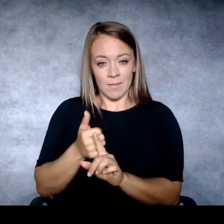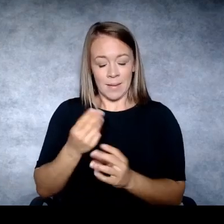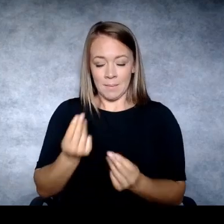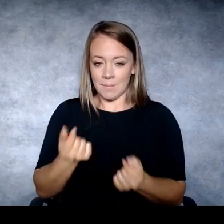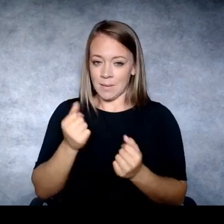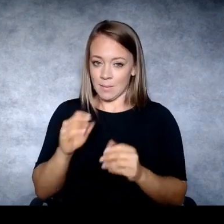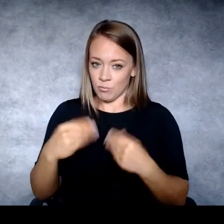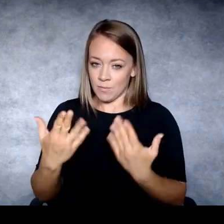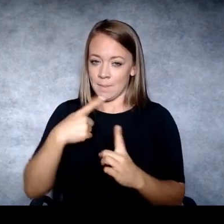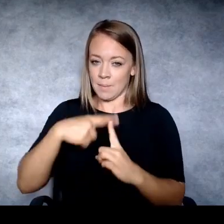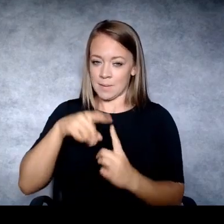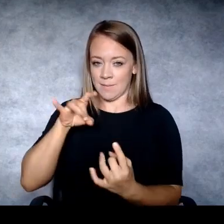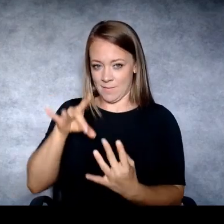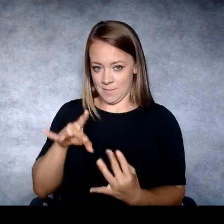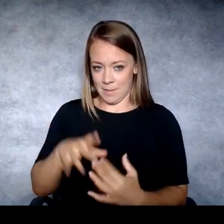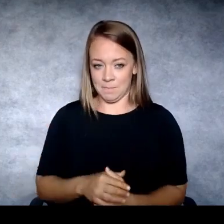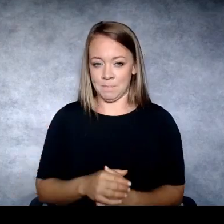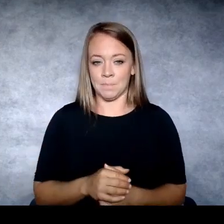feedback.